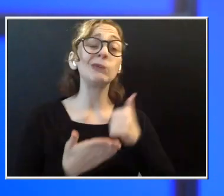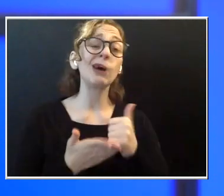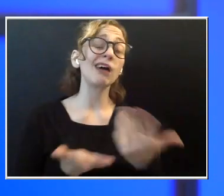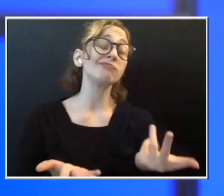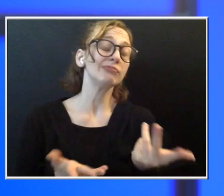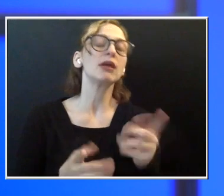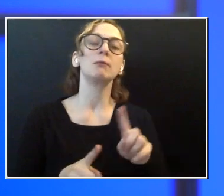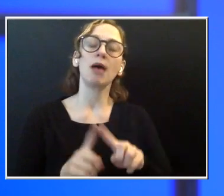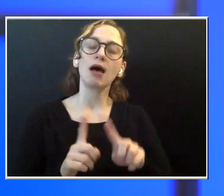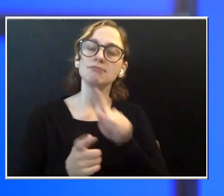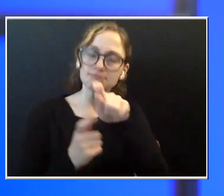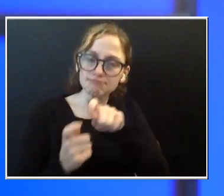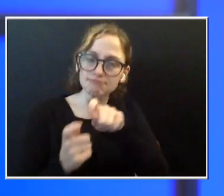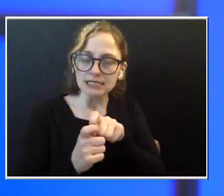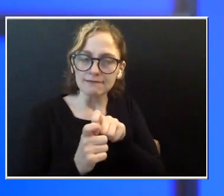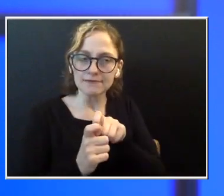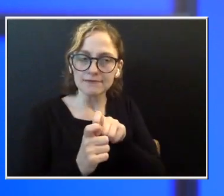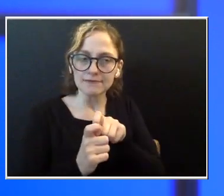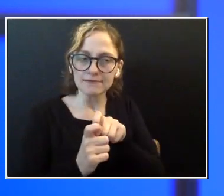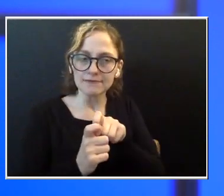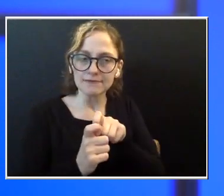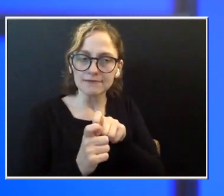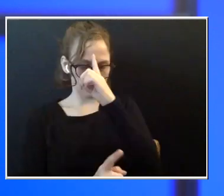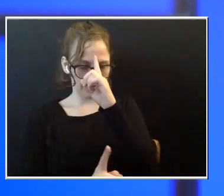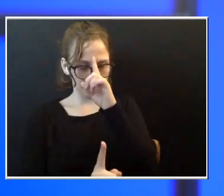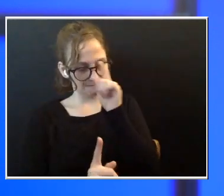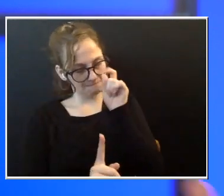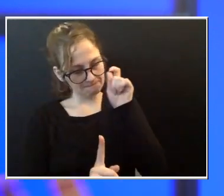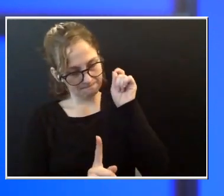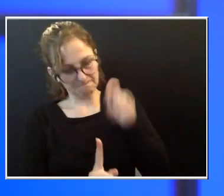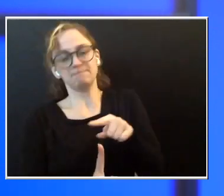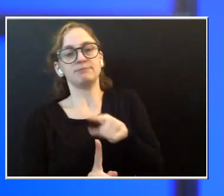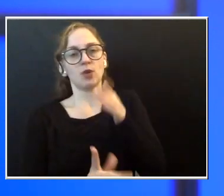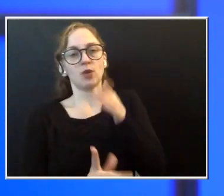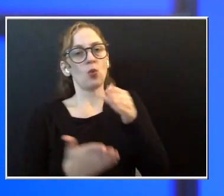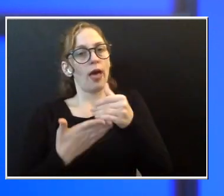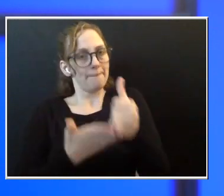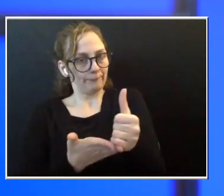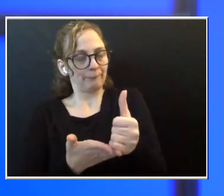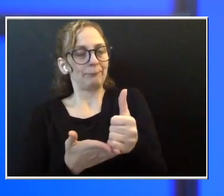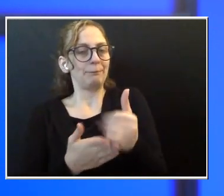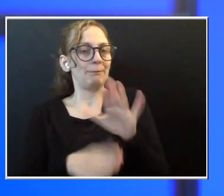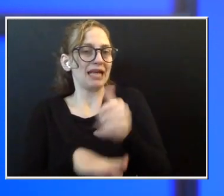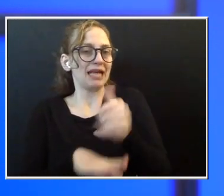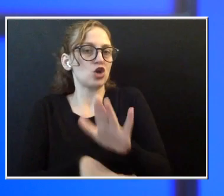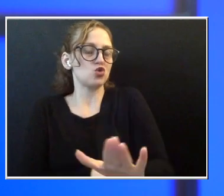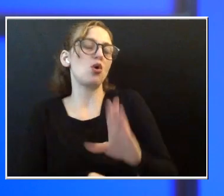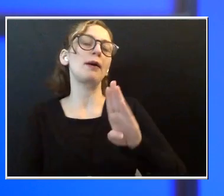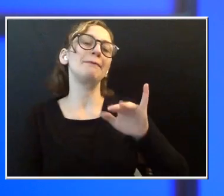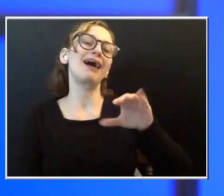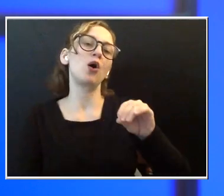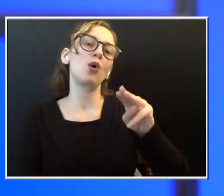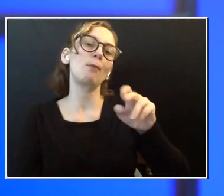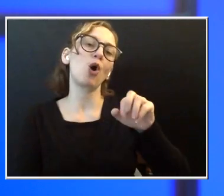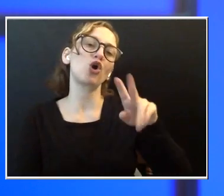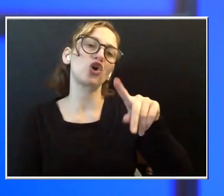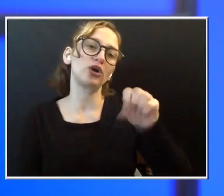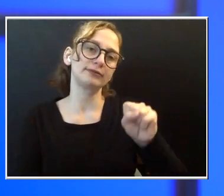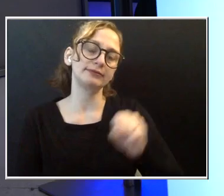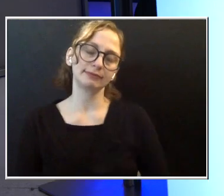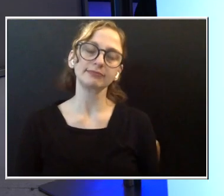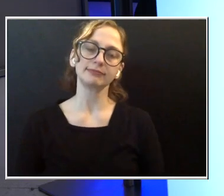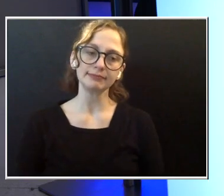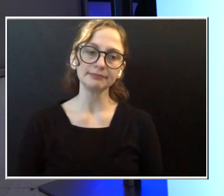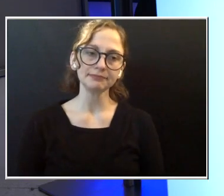of biomarkers that you find initially in these subjects, blood or urine, or what you wanted to look at.